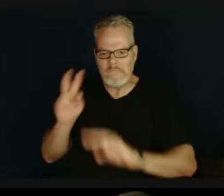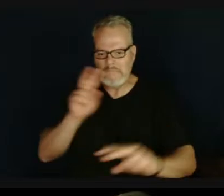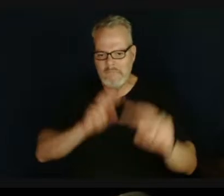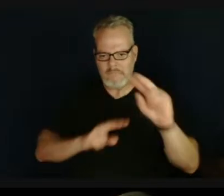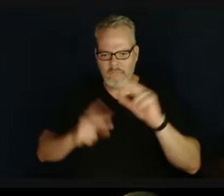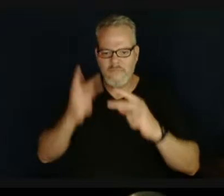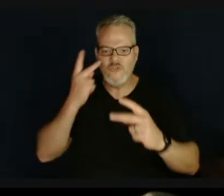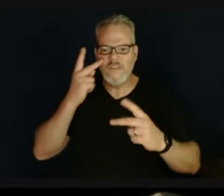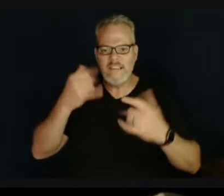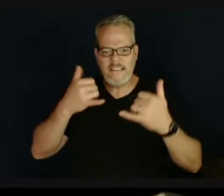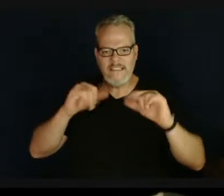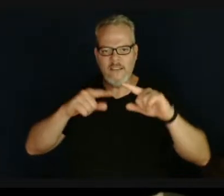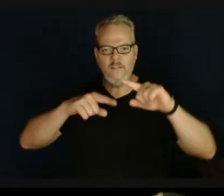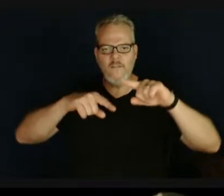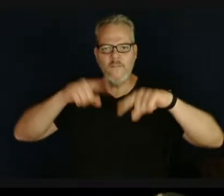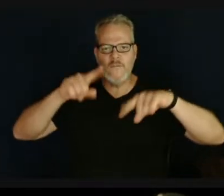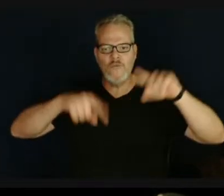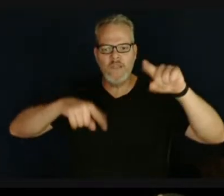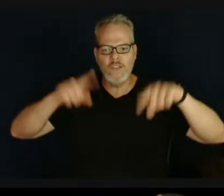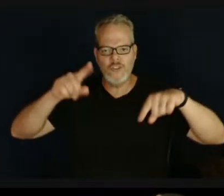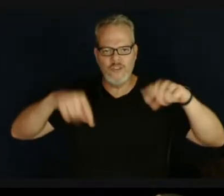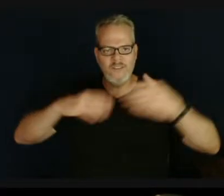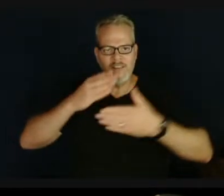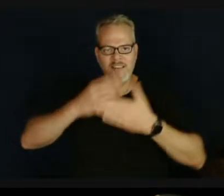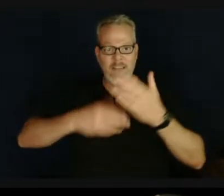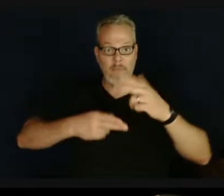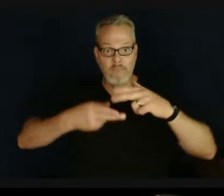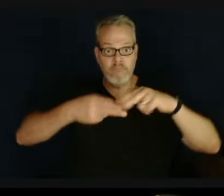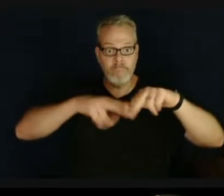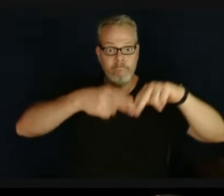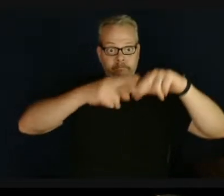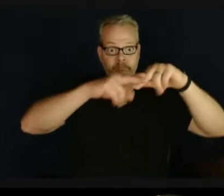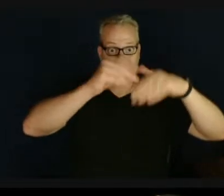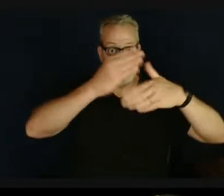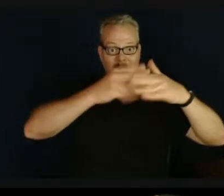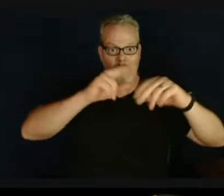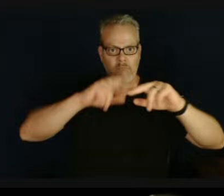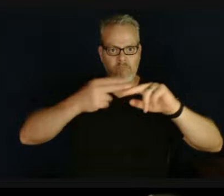still see ramp up and drop off, ramp up and drop off.